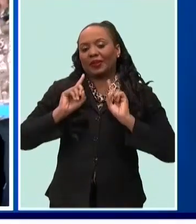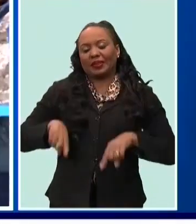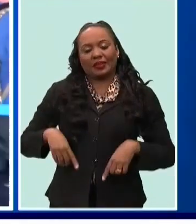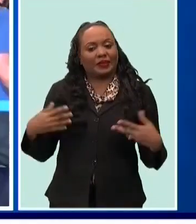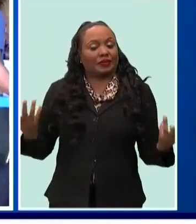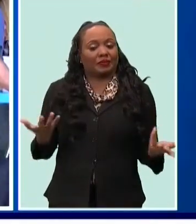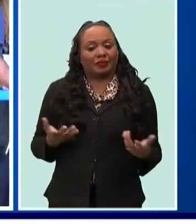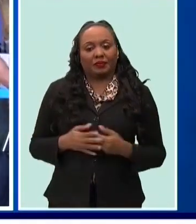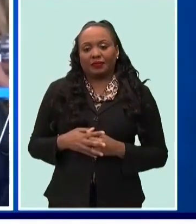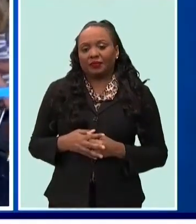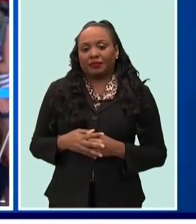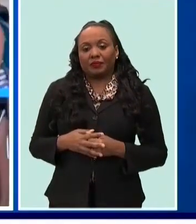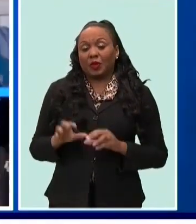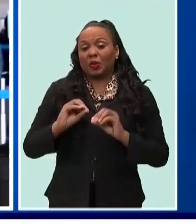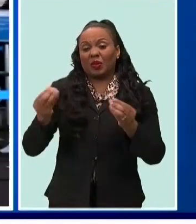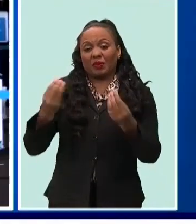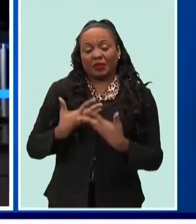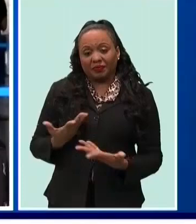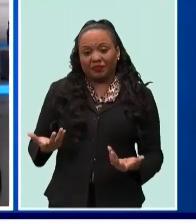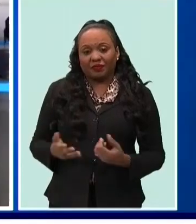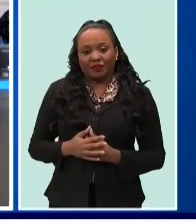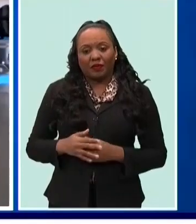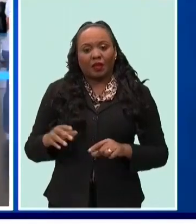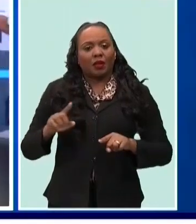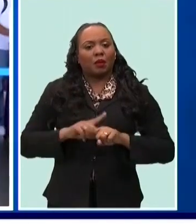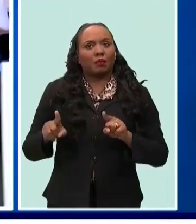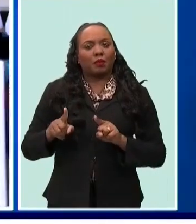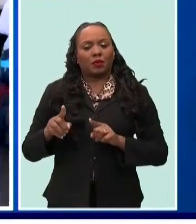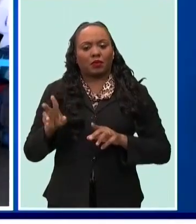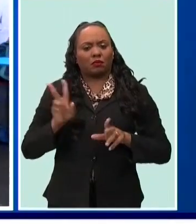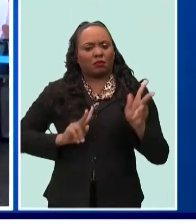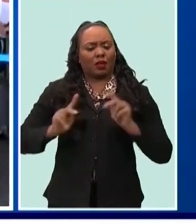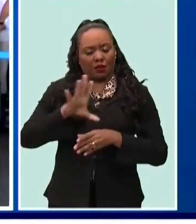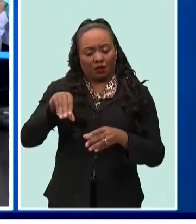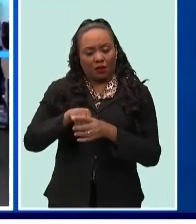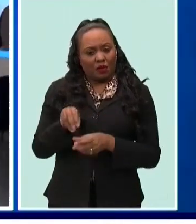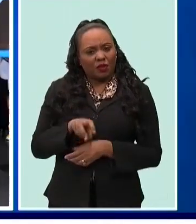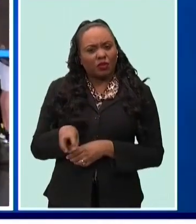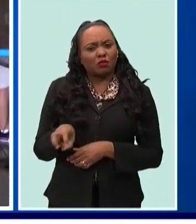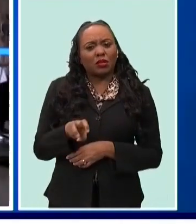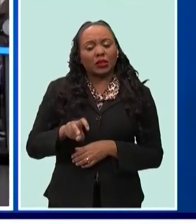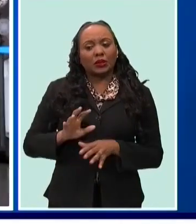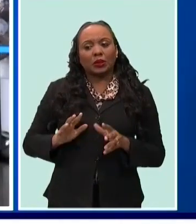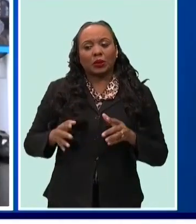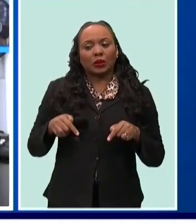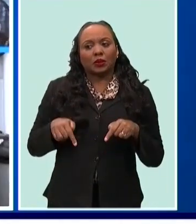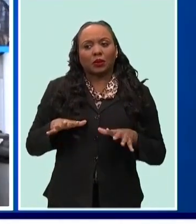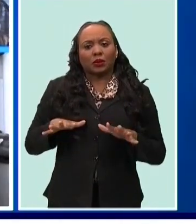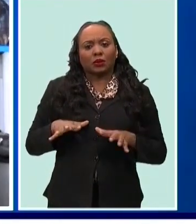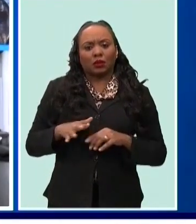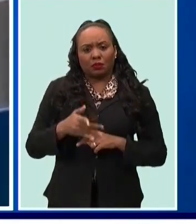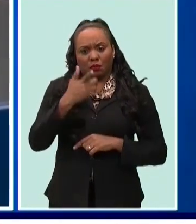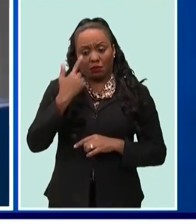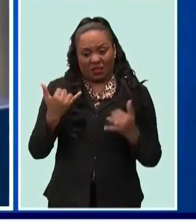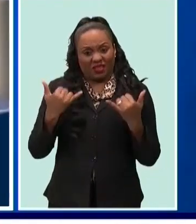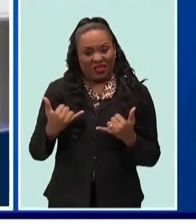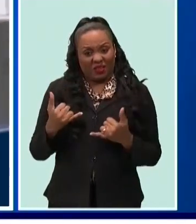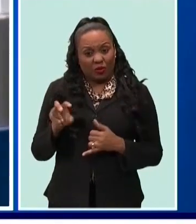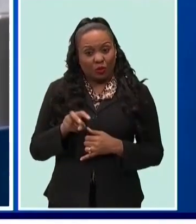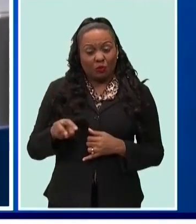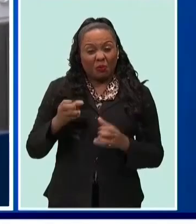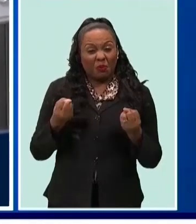not forthcoming. It would have been a nerve-wracking period for tourism officials as we are in the heart of the tour season.